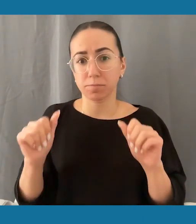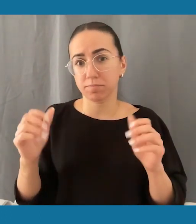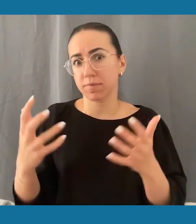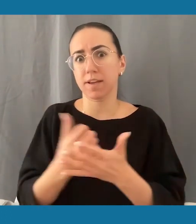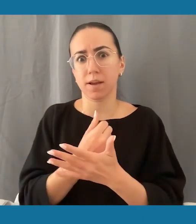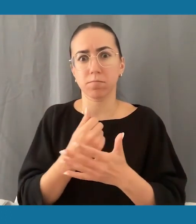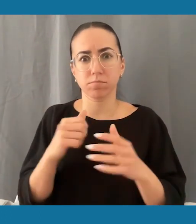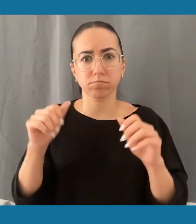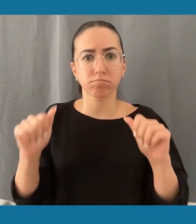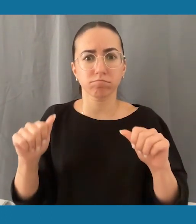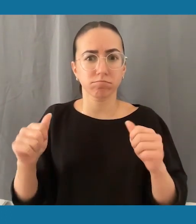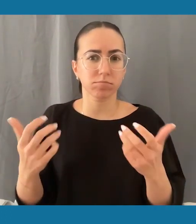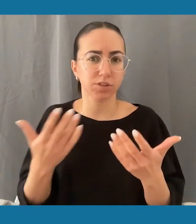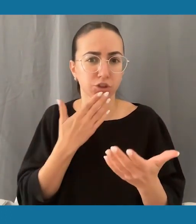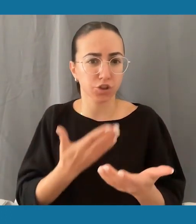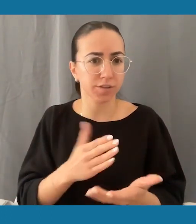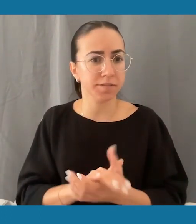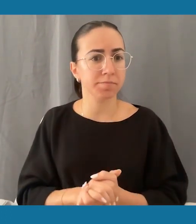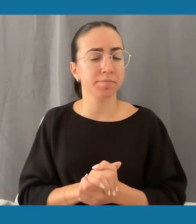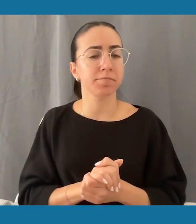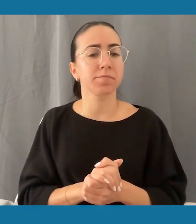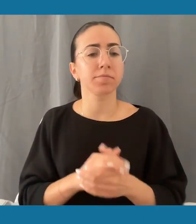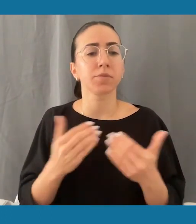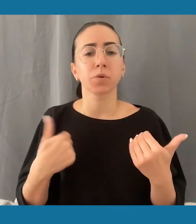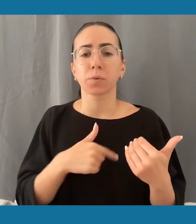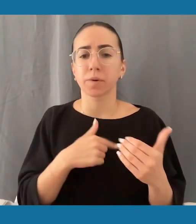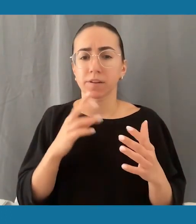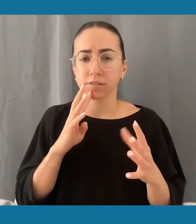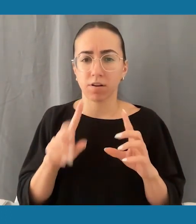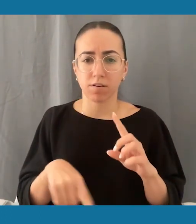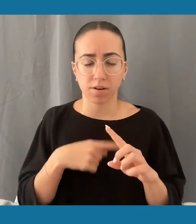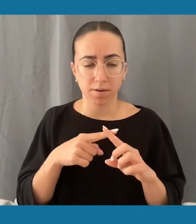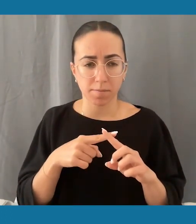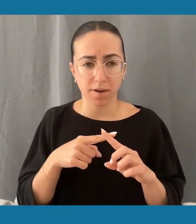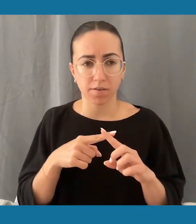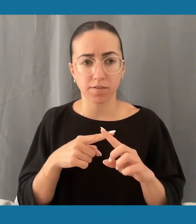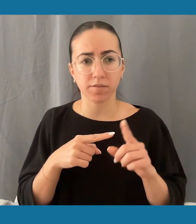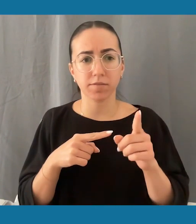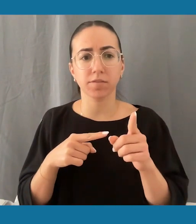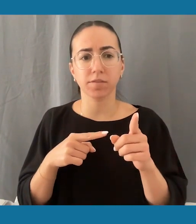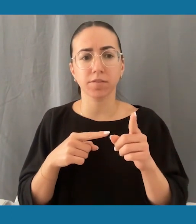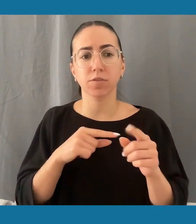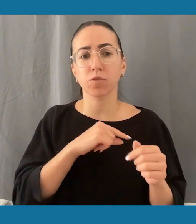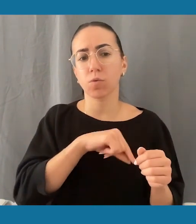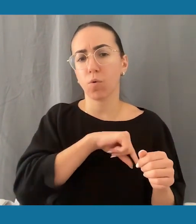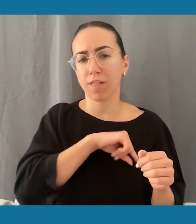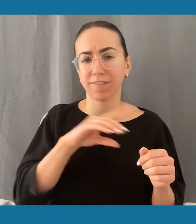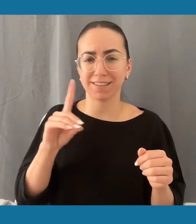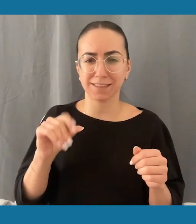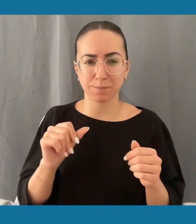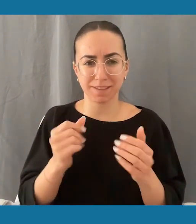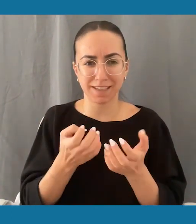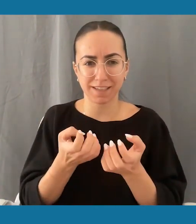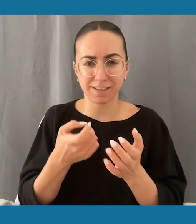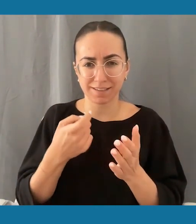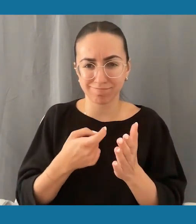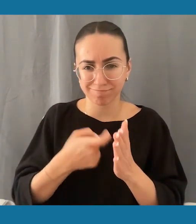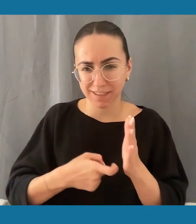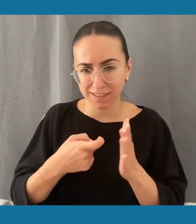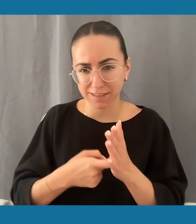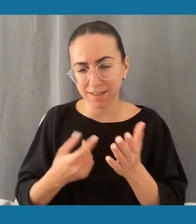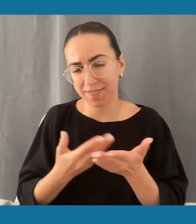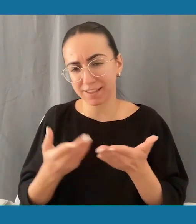we talked a moment ago about qualified disability expenses. What are they? They're all listed on this slide.